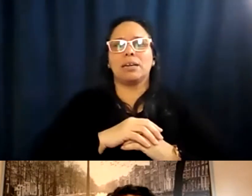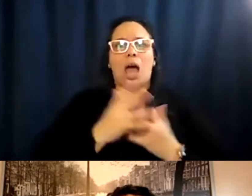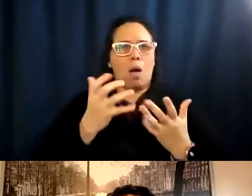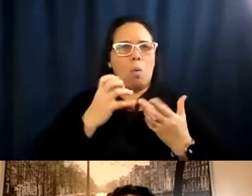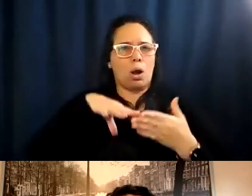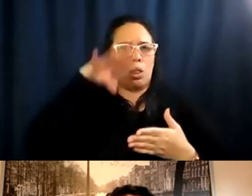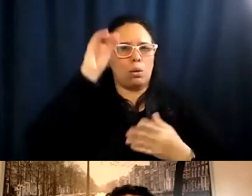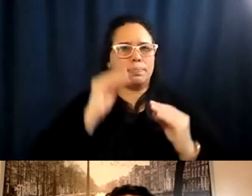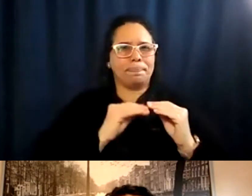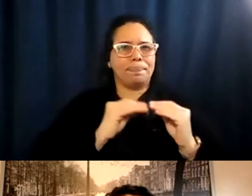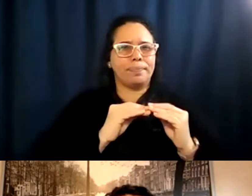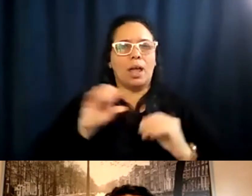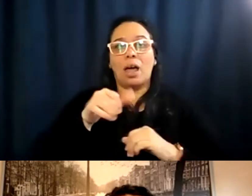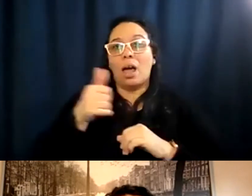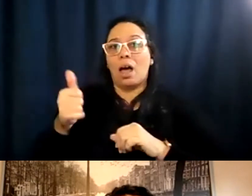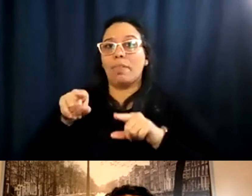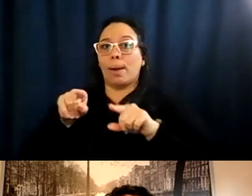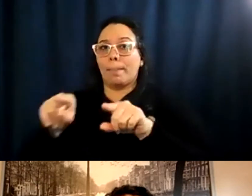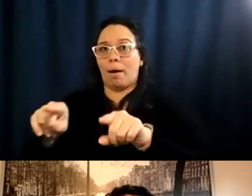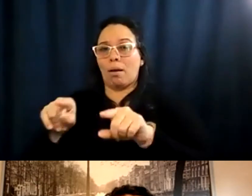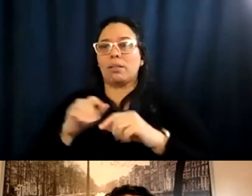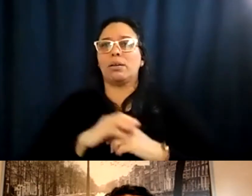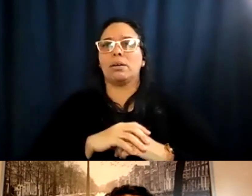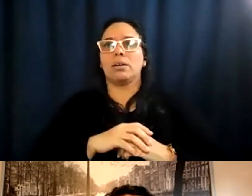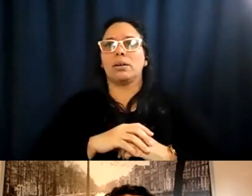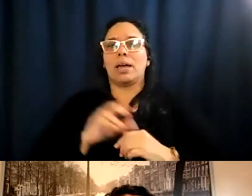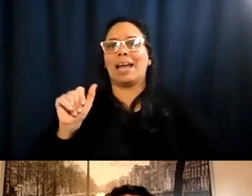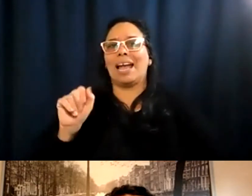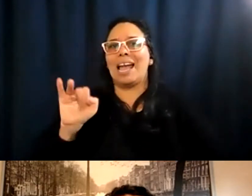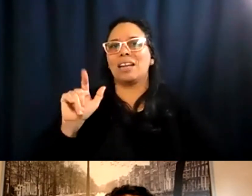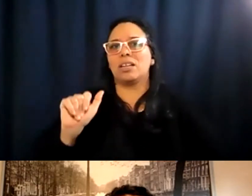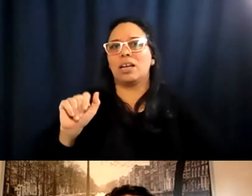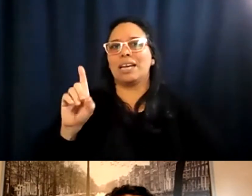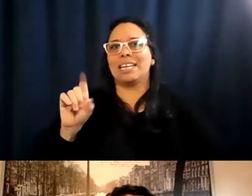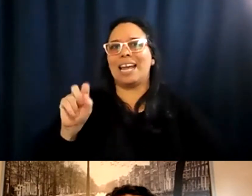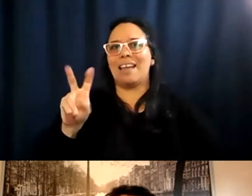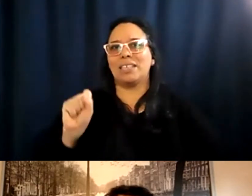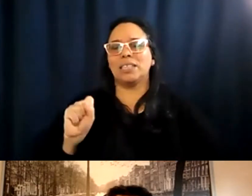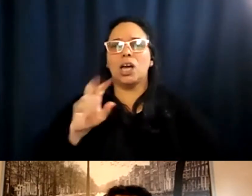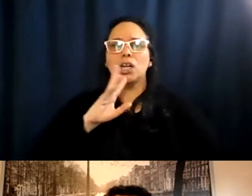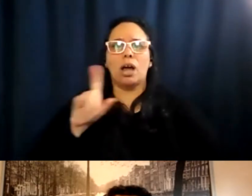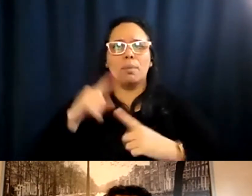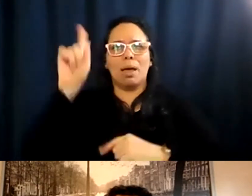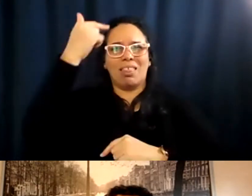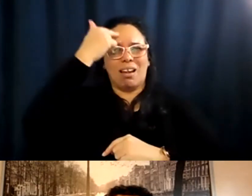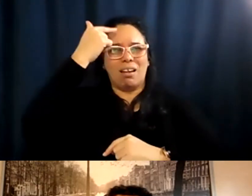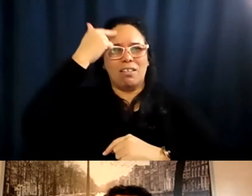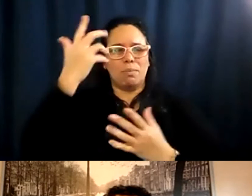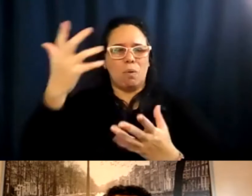then another parallel I would say is how Angela Davis talked about the government wanting to keep